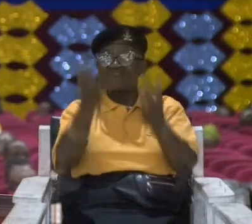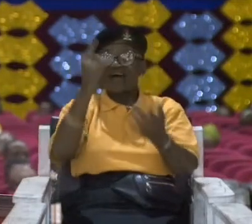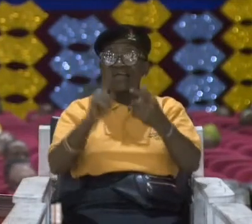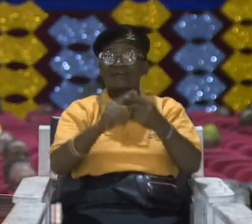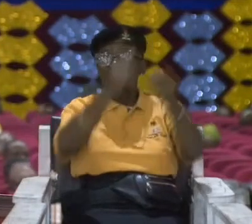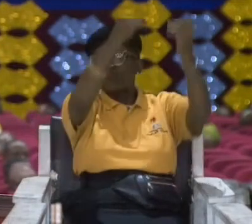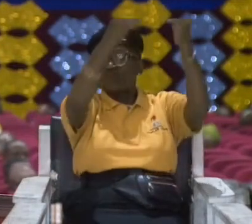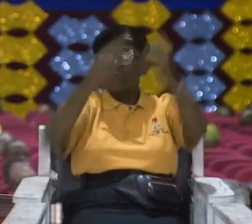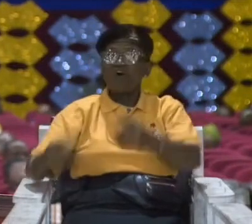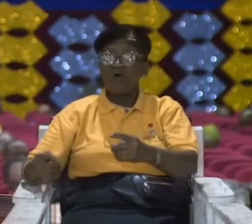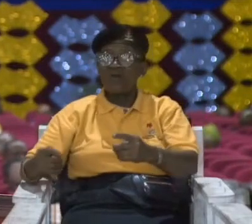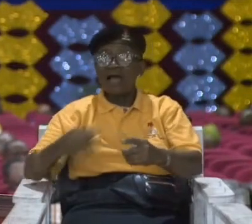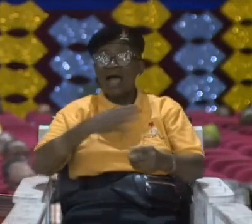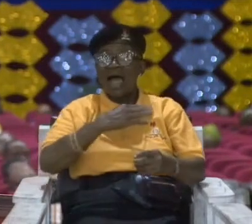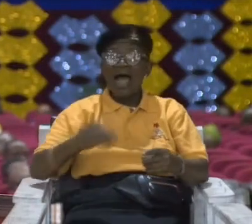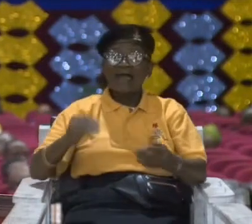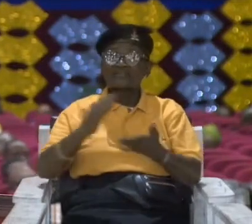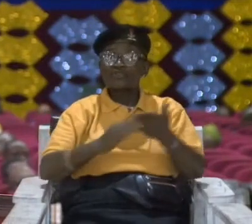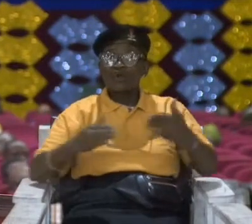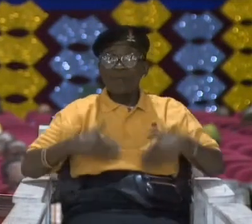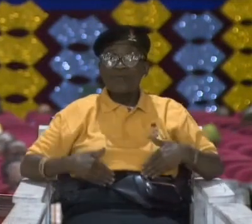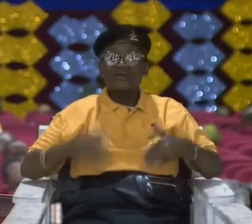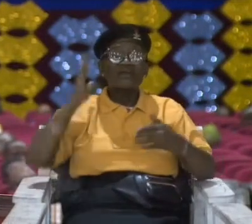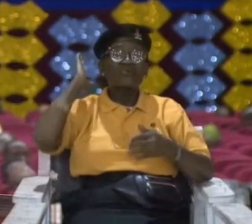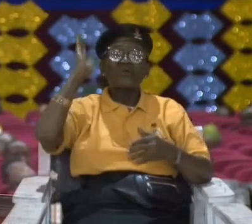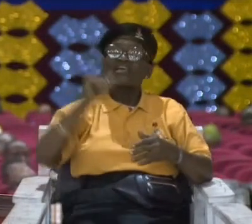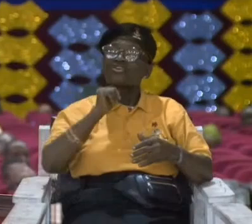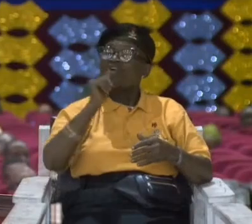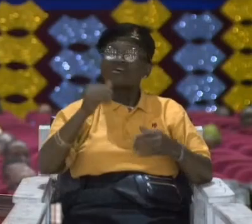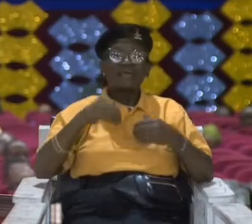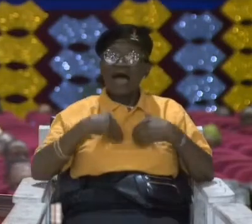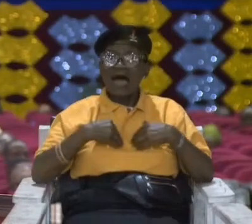and somebody may not even have a part of it at all.